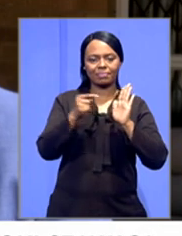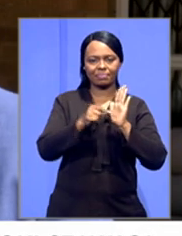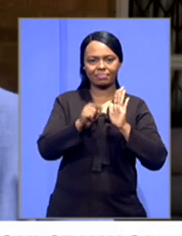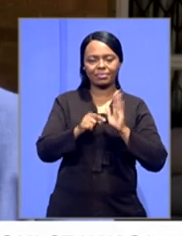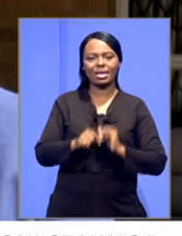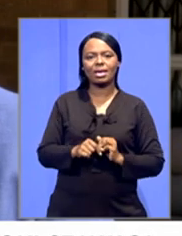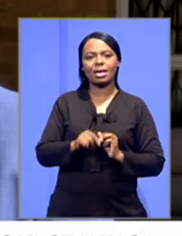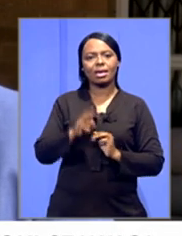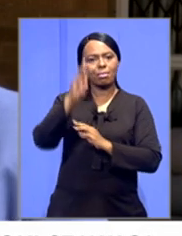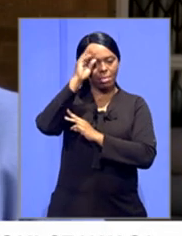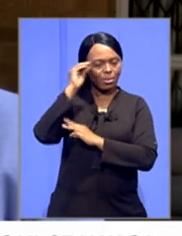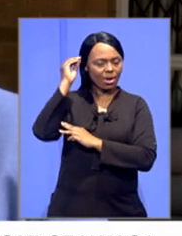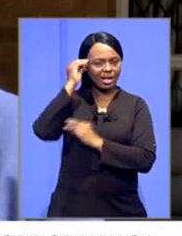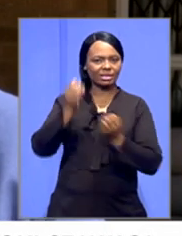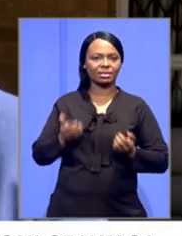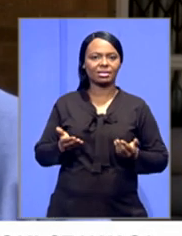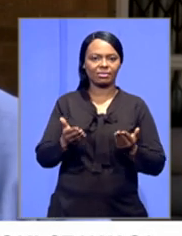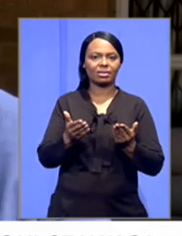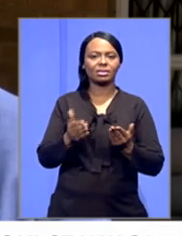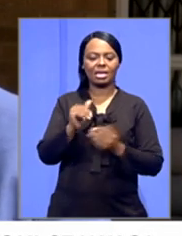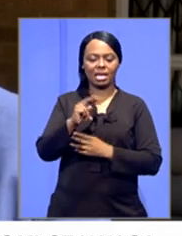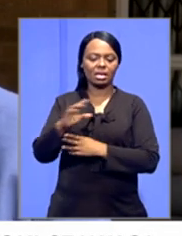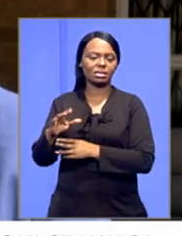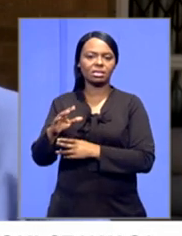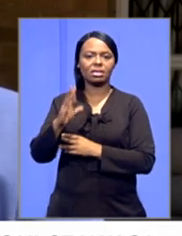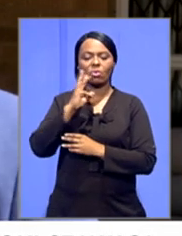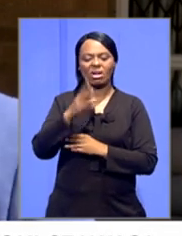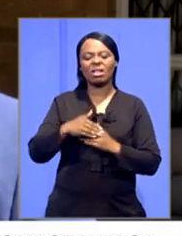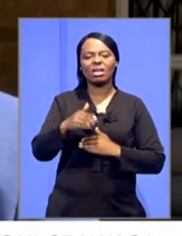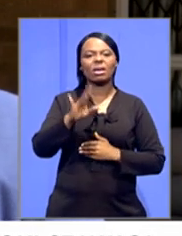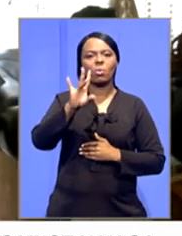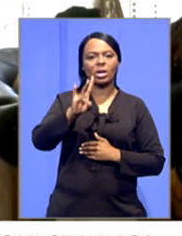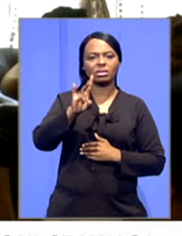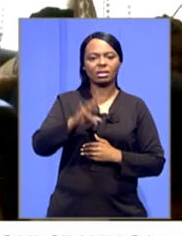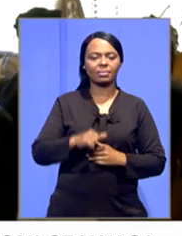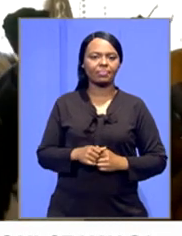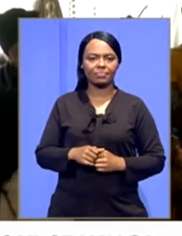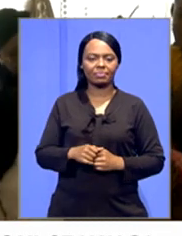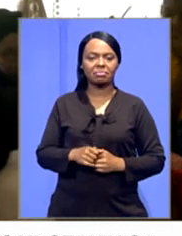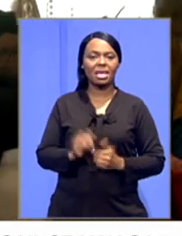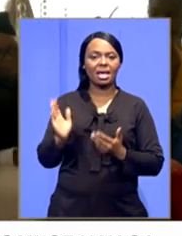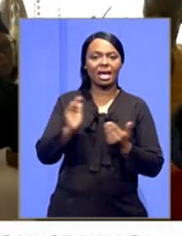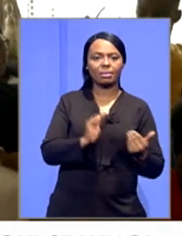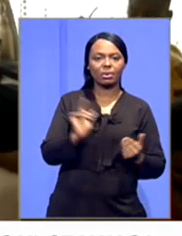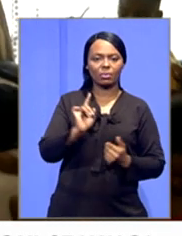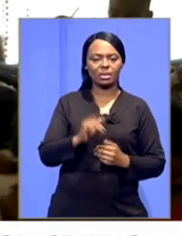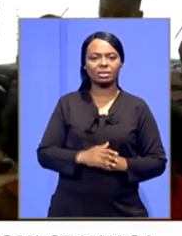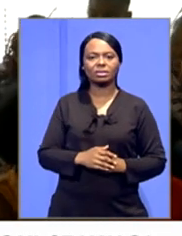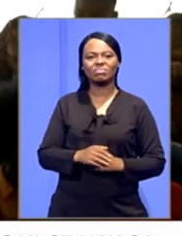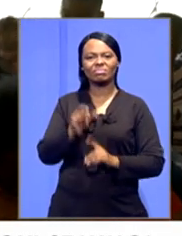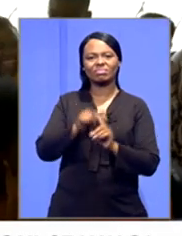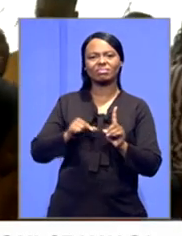there's a memorial service that will be held by the ANC on Wednesday. Tibello ke hore moetapele wa